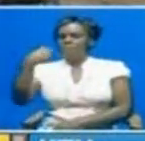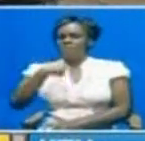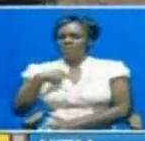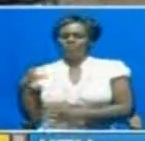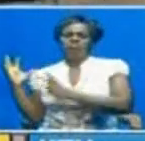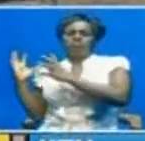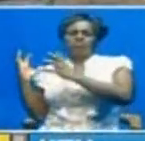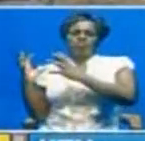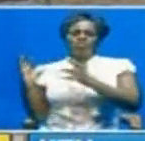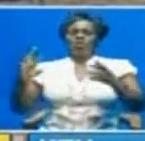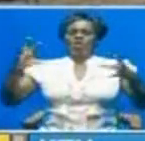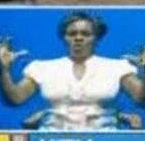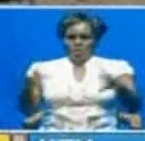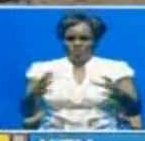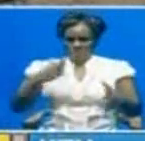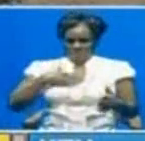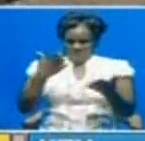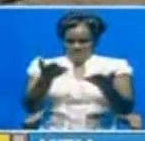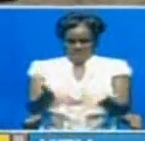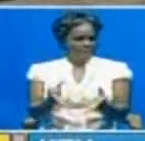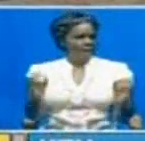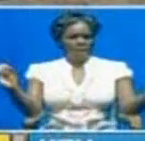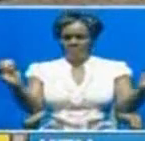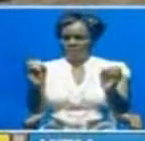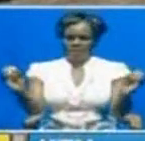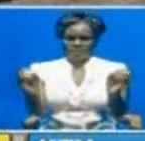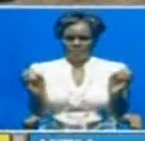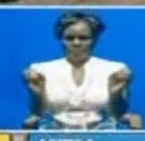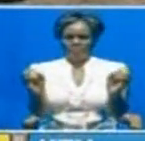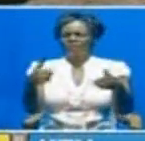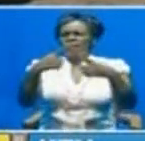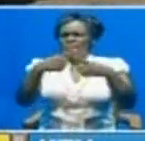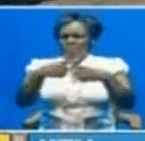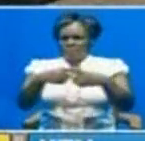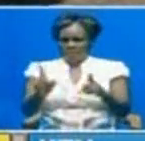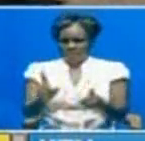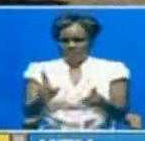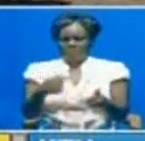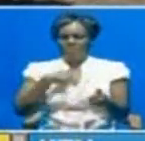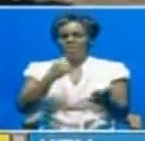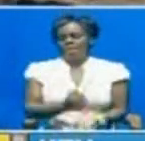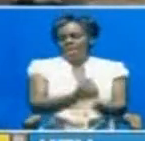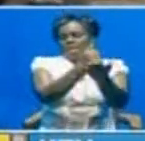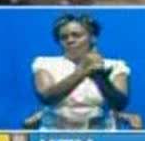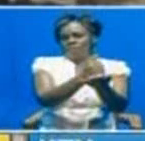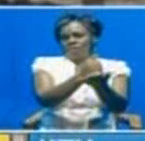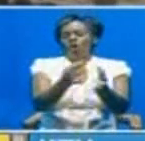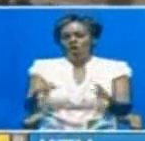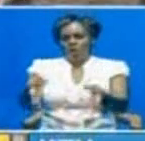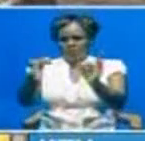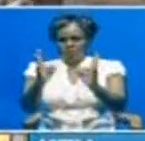carry my entire relatives and families and friends to Botswana. But I do assist